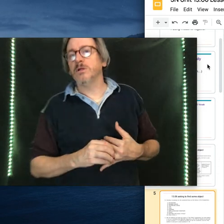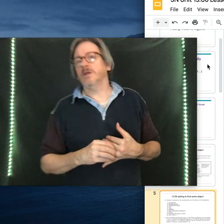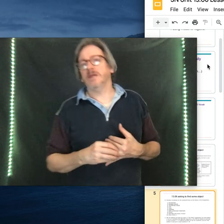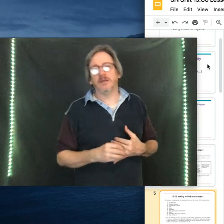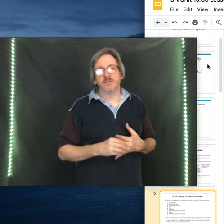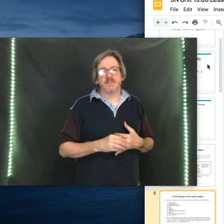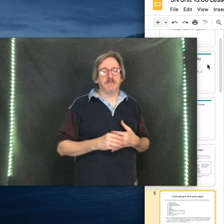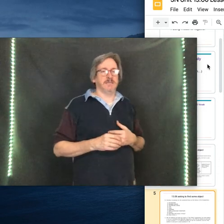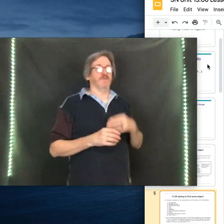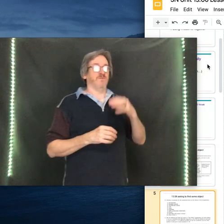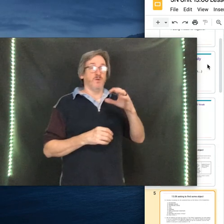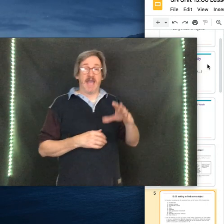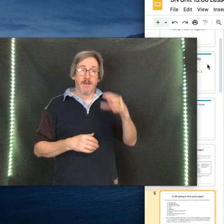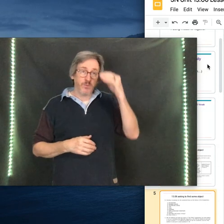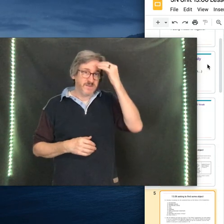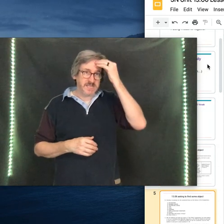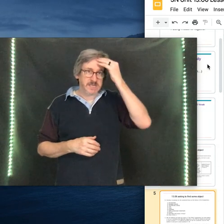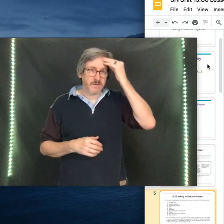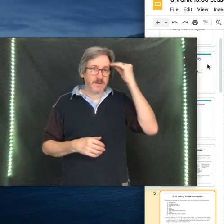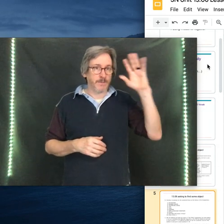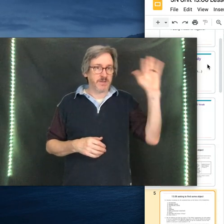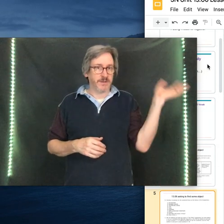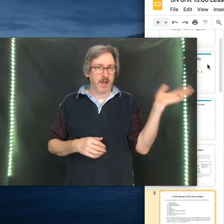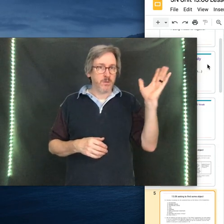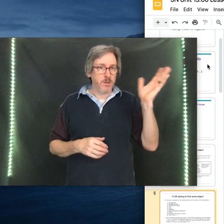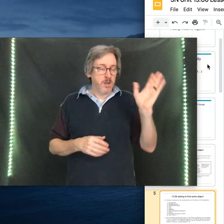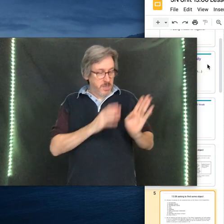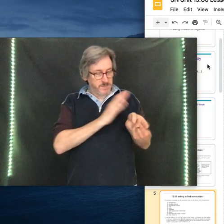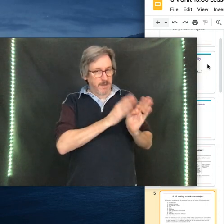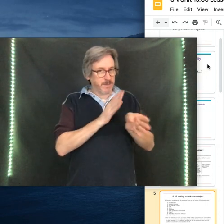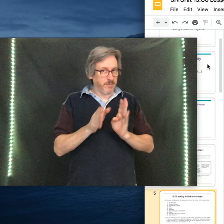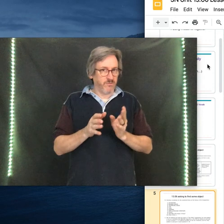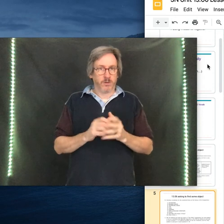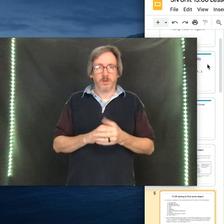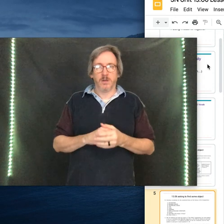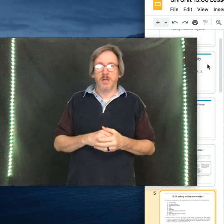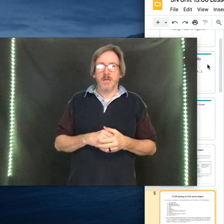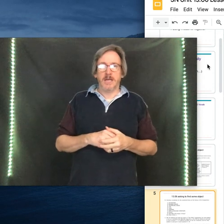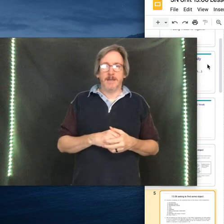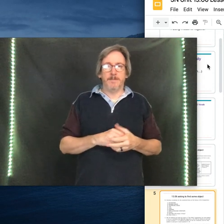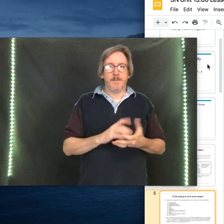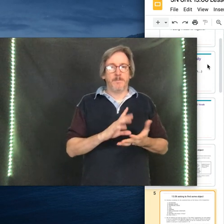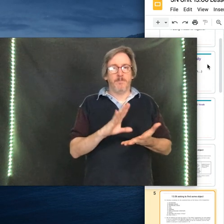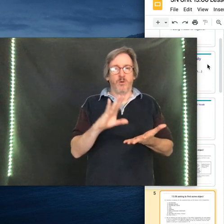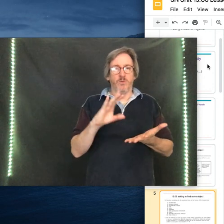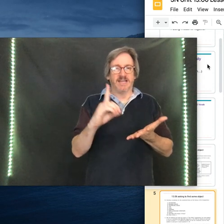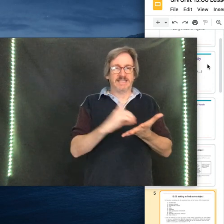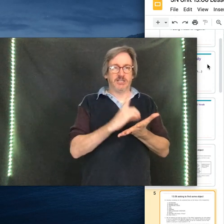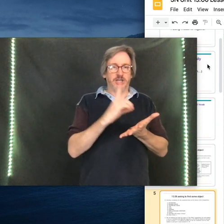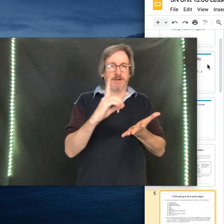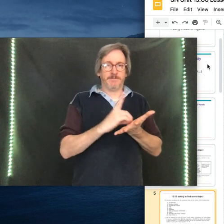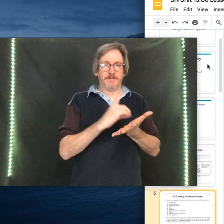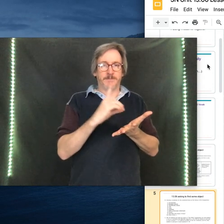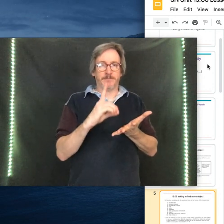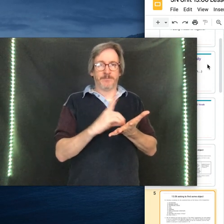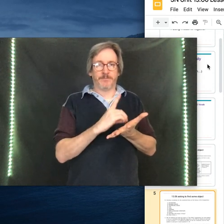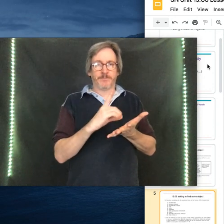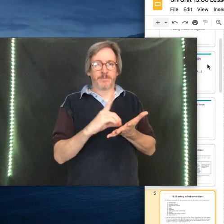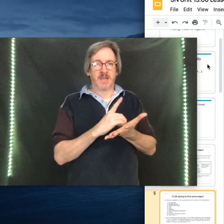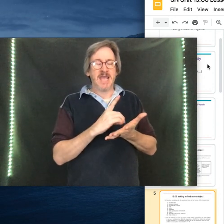Now, here's the vocab. We've seen some of it up till now. It's popped up before. But we've got dictionary.